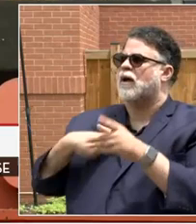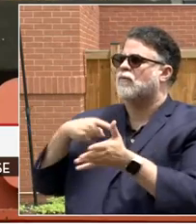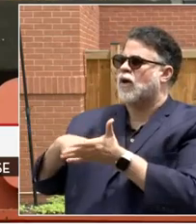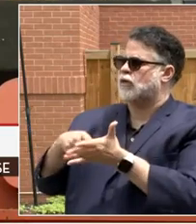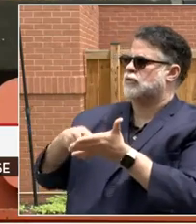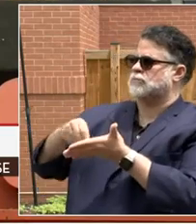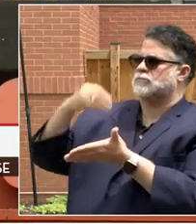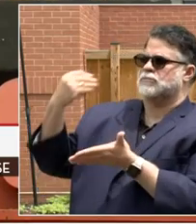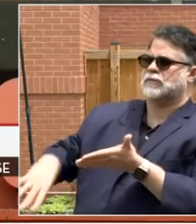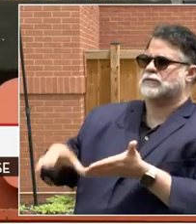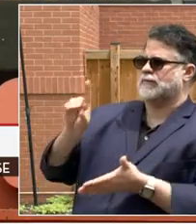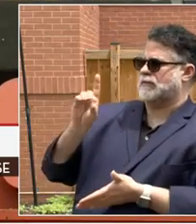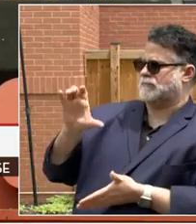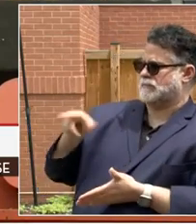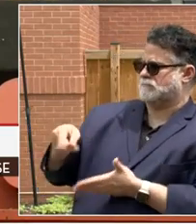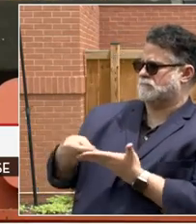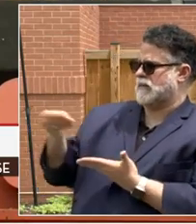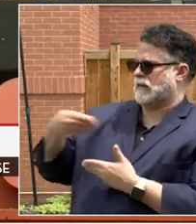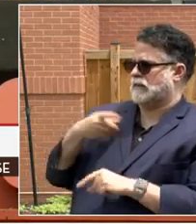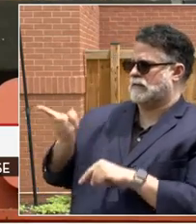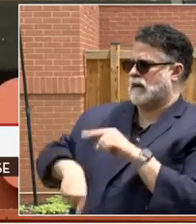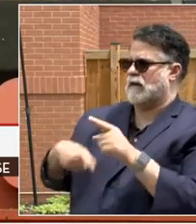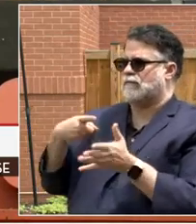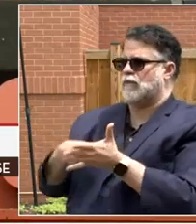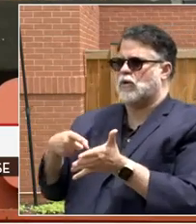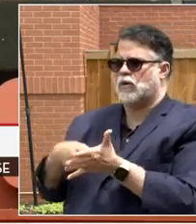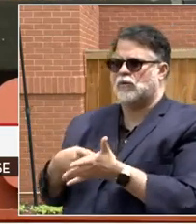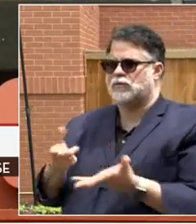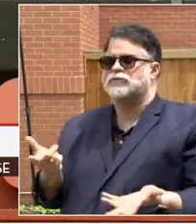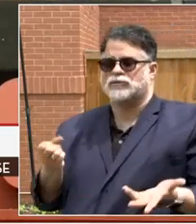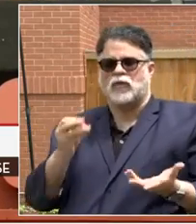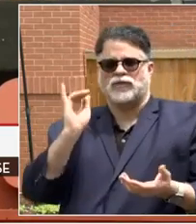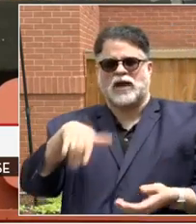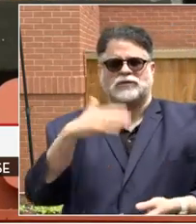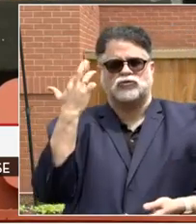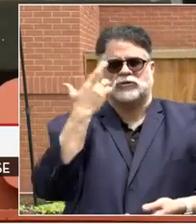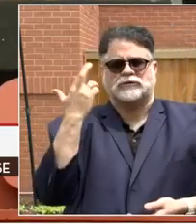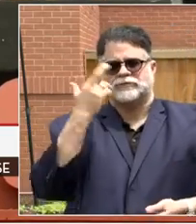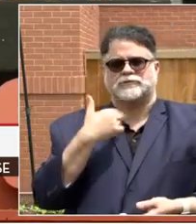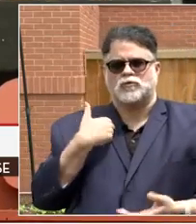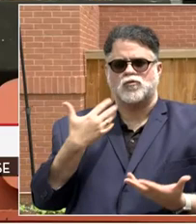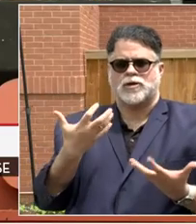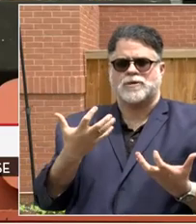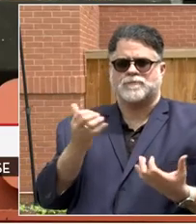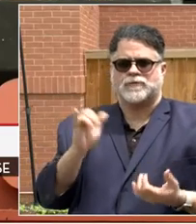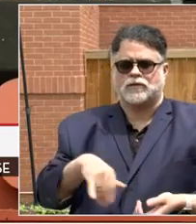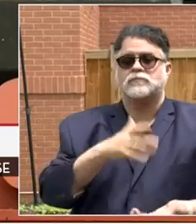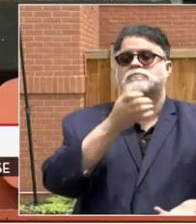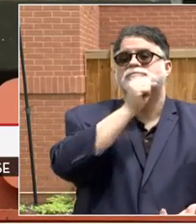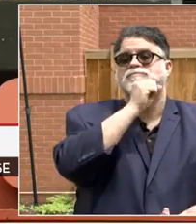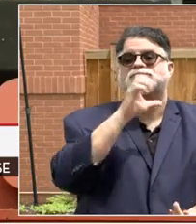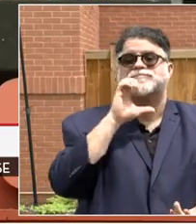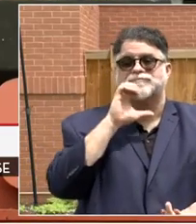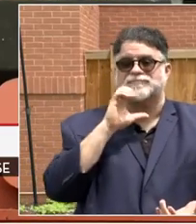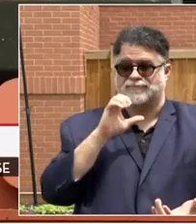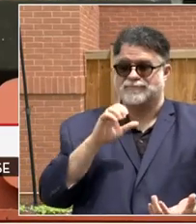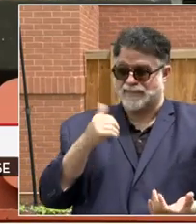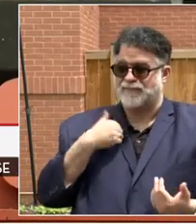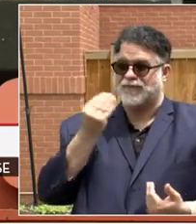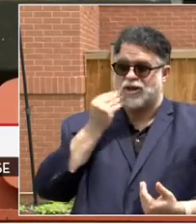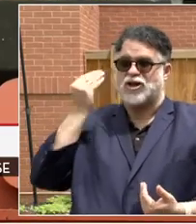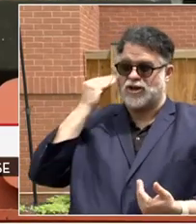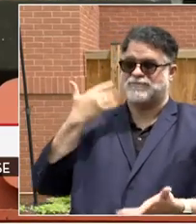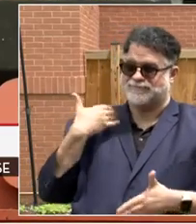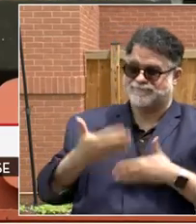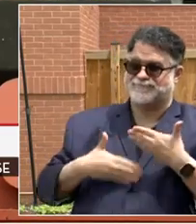So we want to address that. We want to even address the senior citizen who has a home,